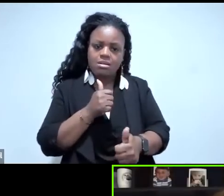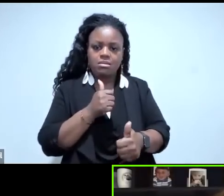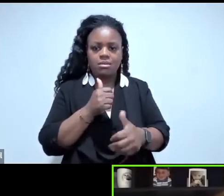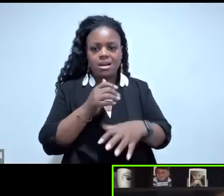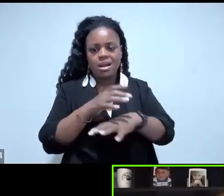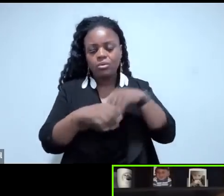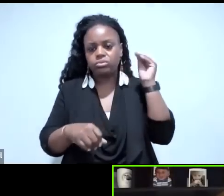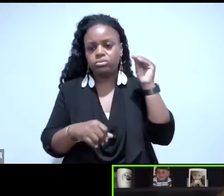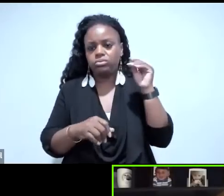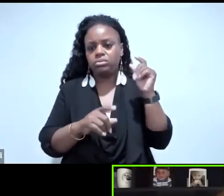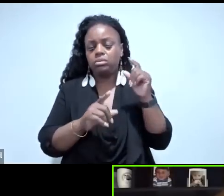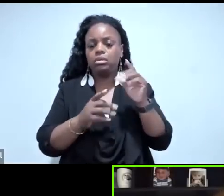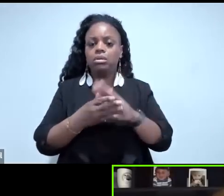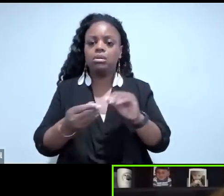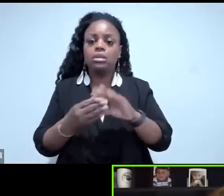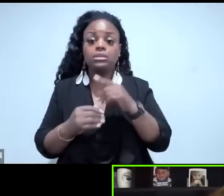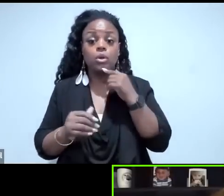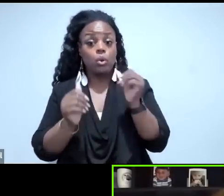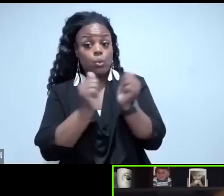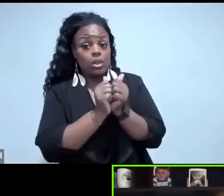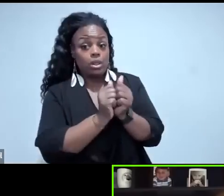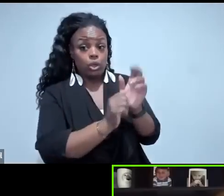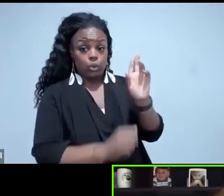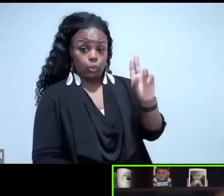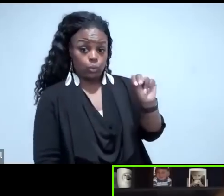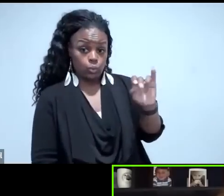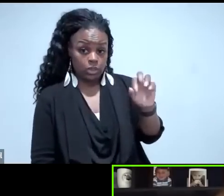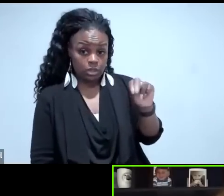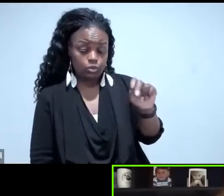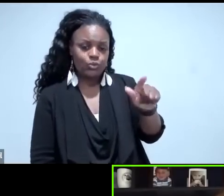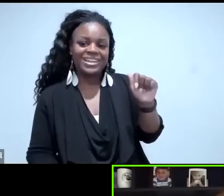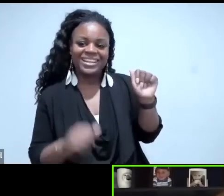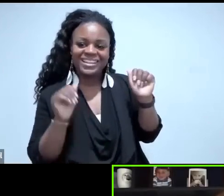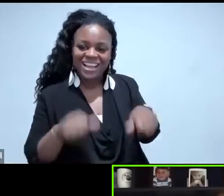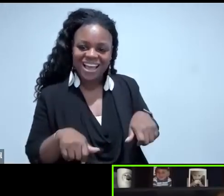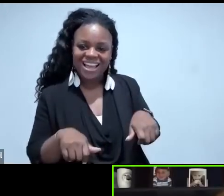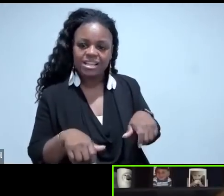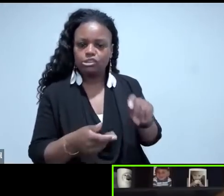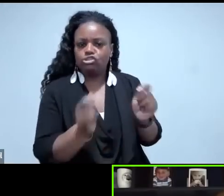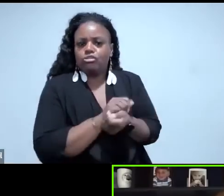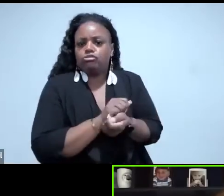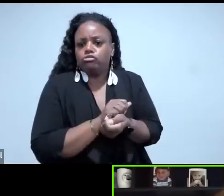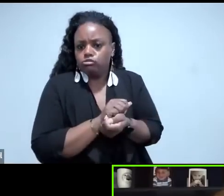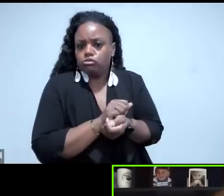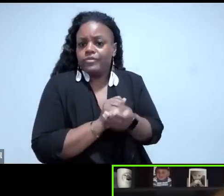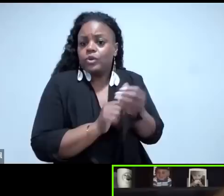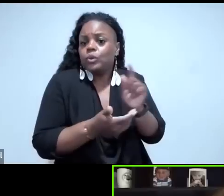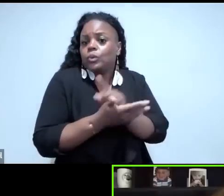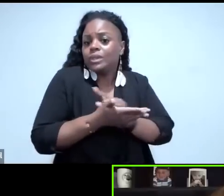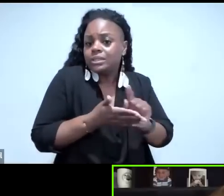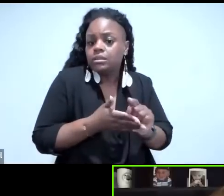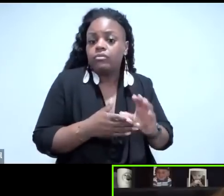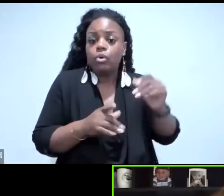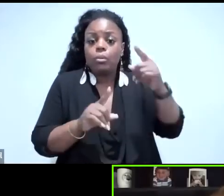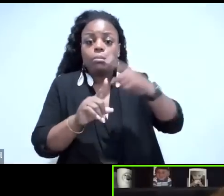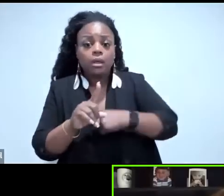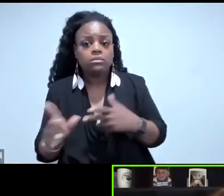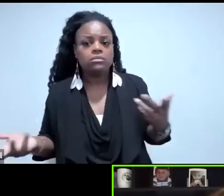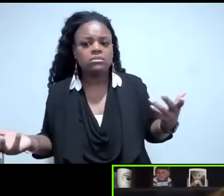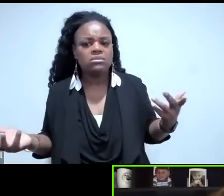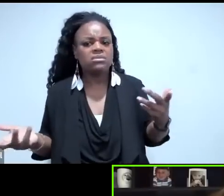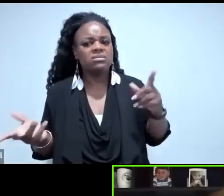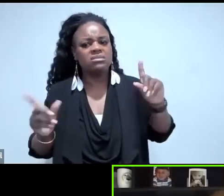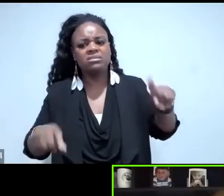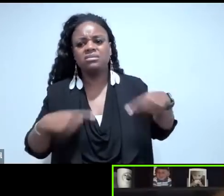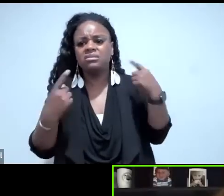make a difference in a matter of weeks, a matter of months. When I've been voting and I feel like nothing has changed for years and it's only gotten worse. So support